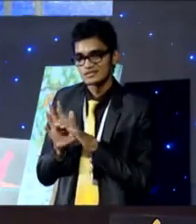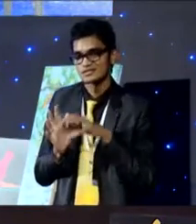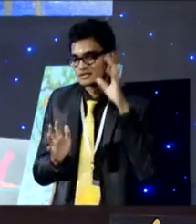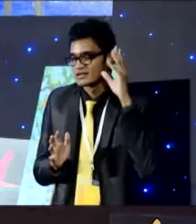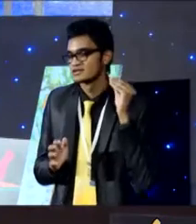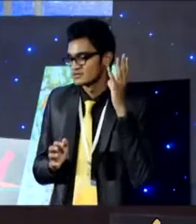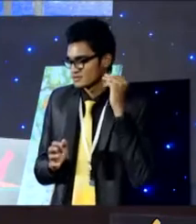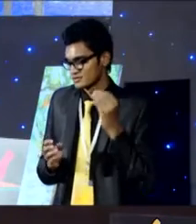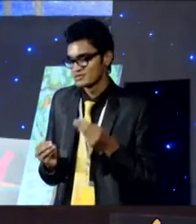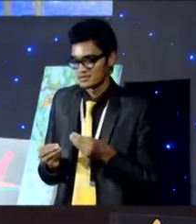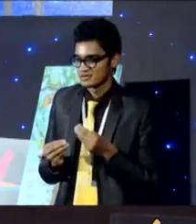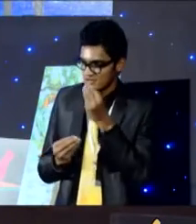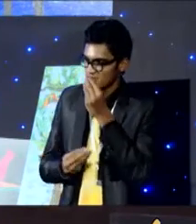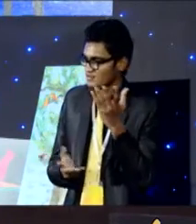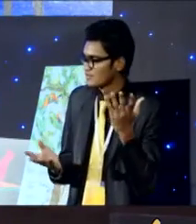So,